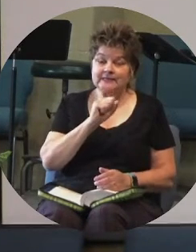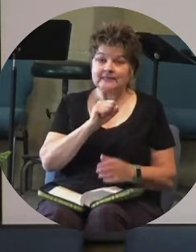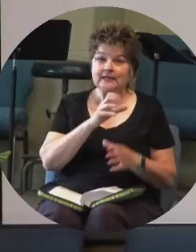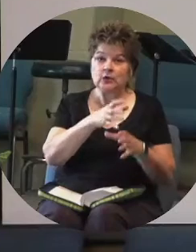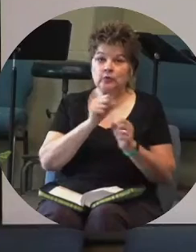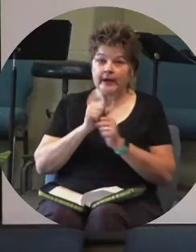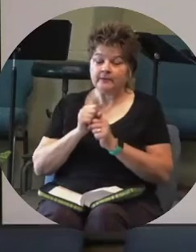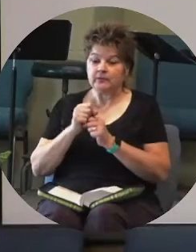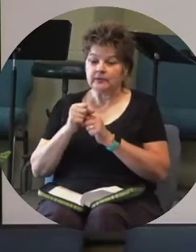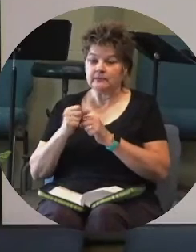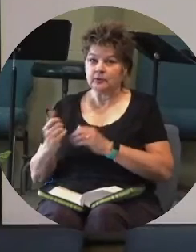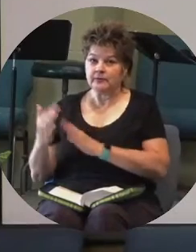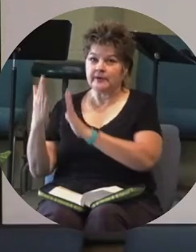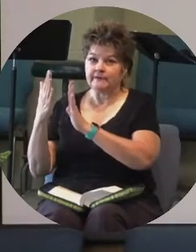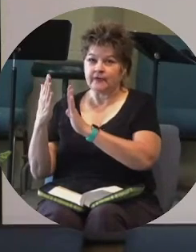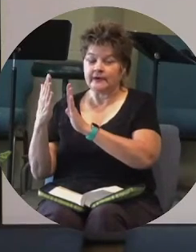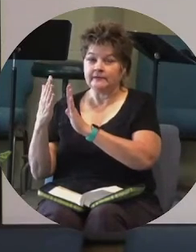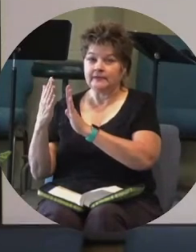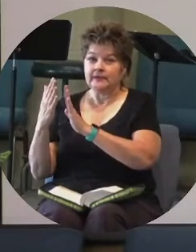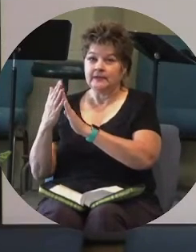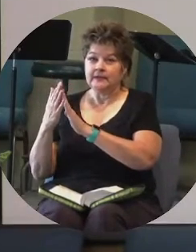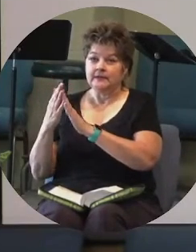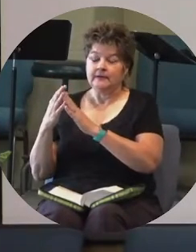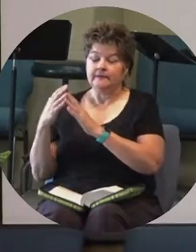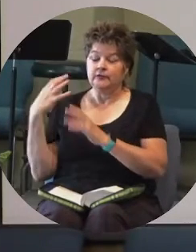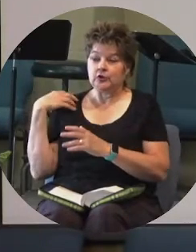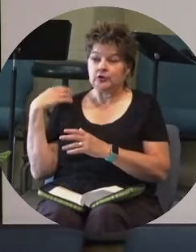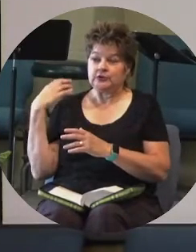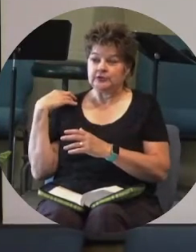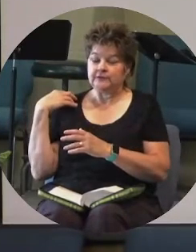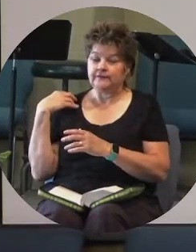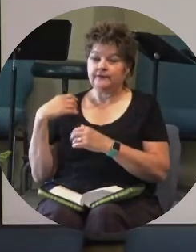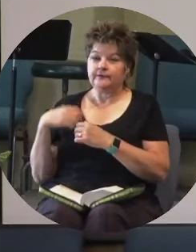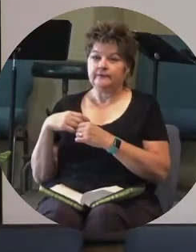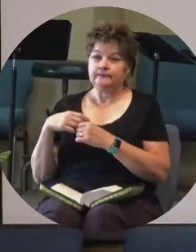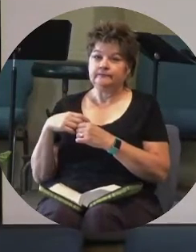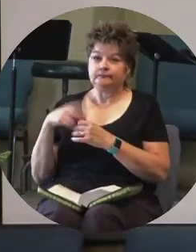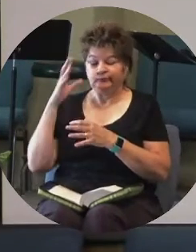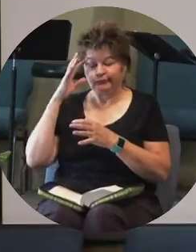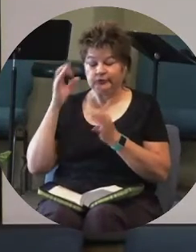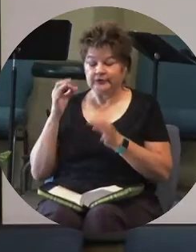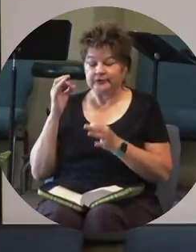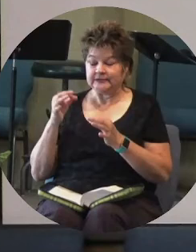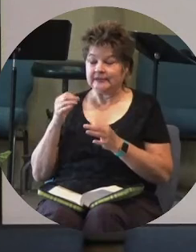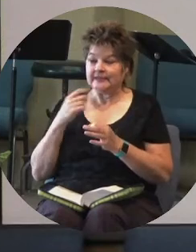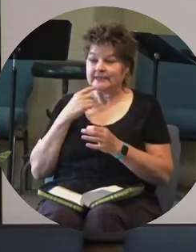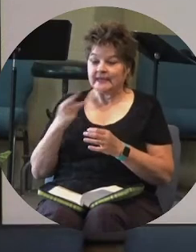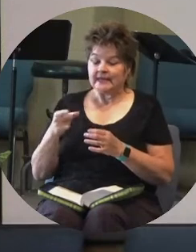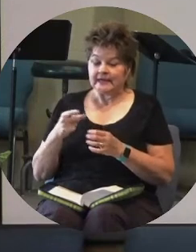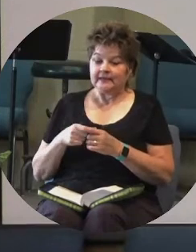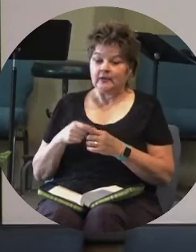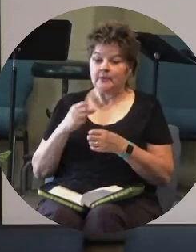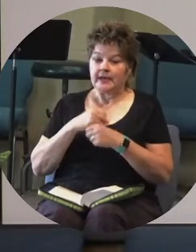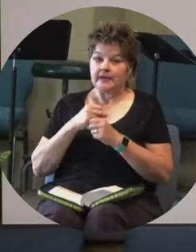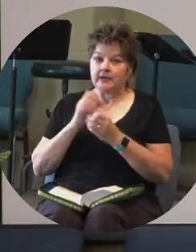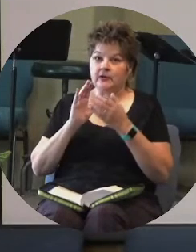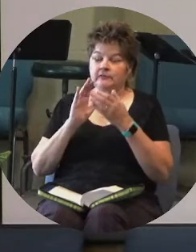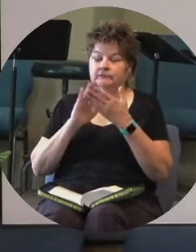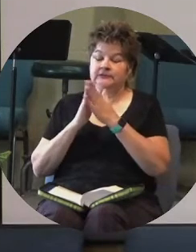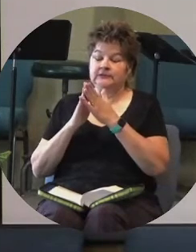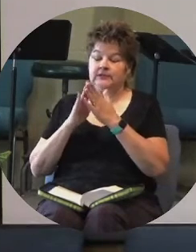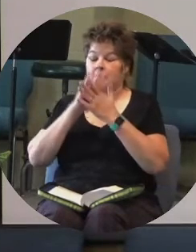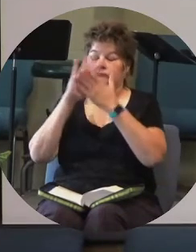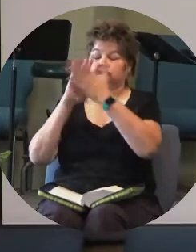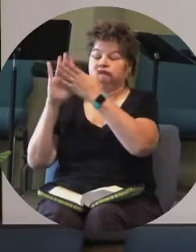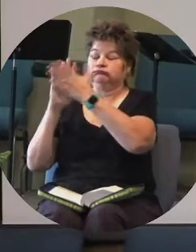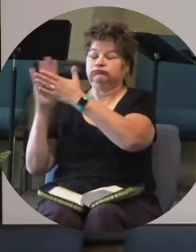And when they had brought them to the chief magistrates, they said, these men are throwing our city into confusion, being Jews, and are